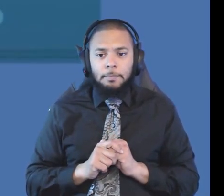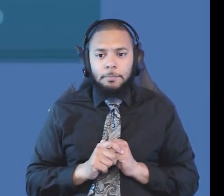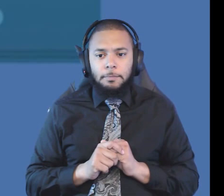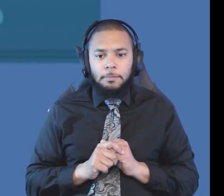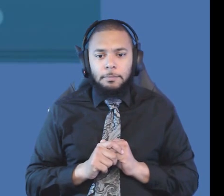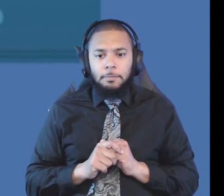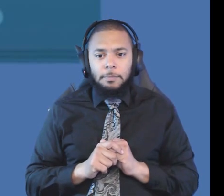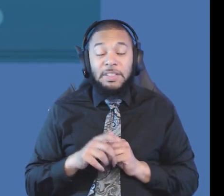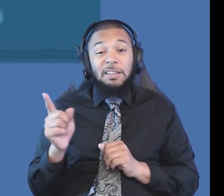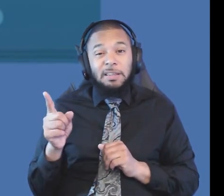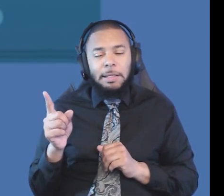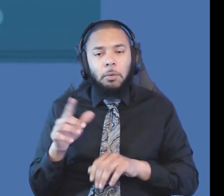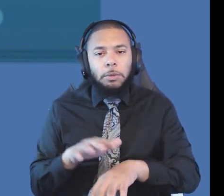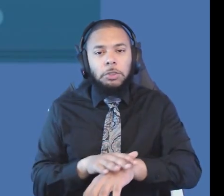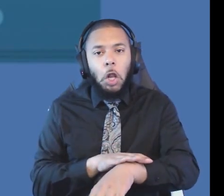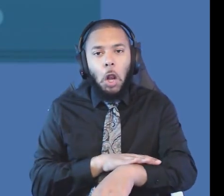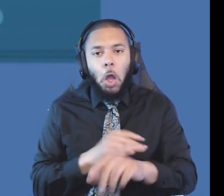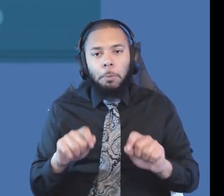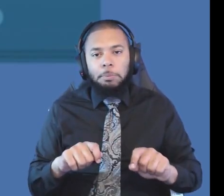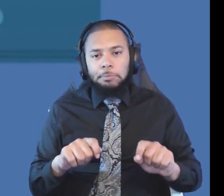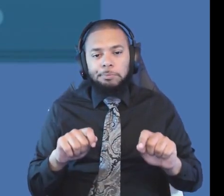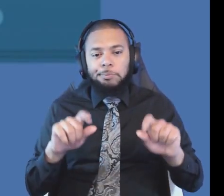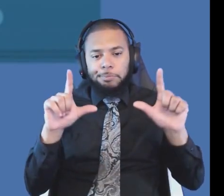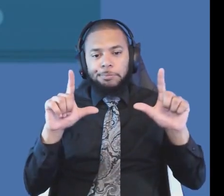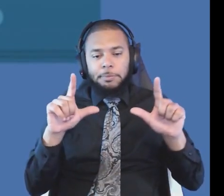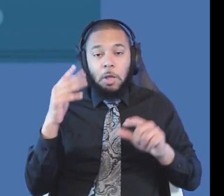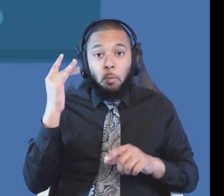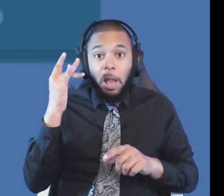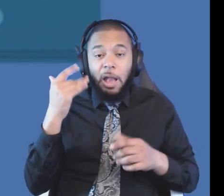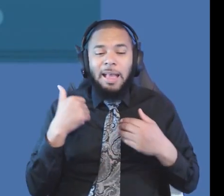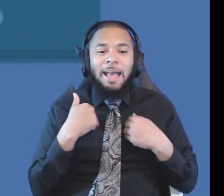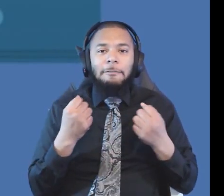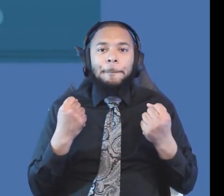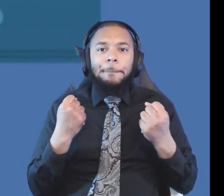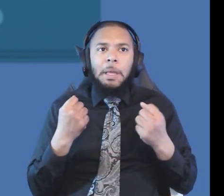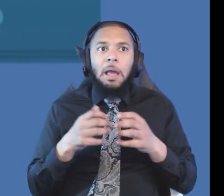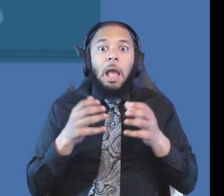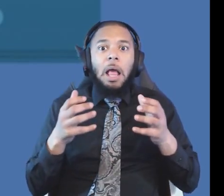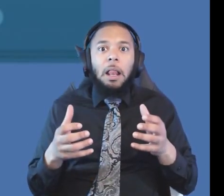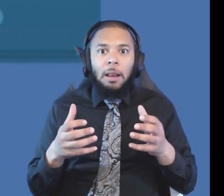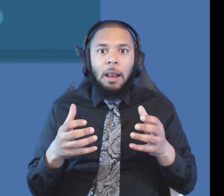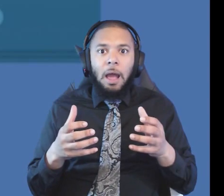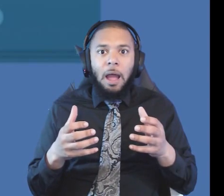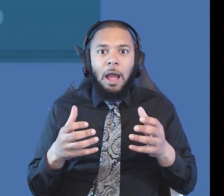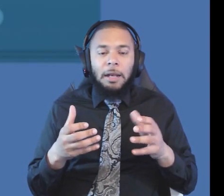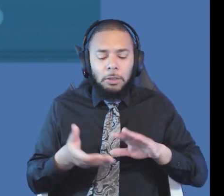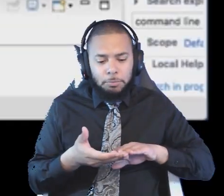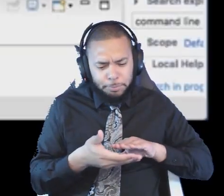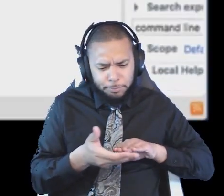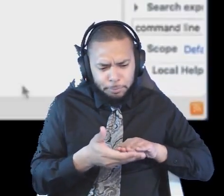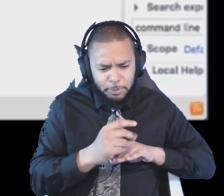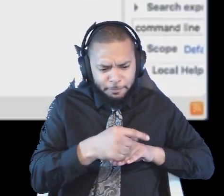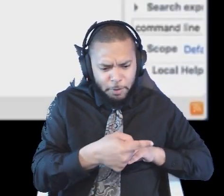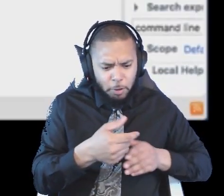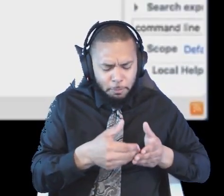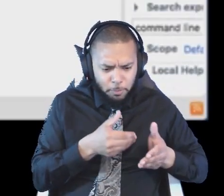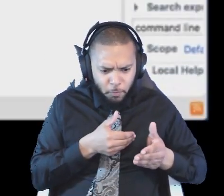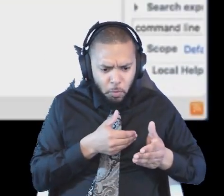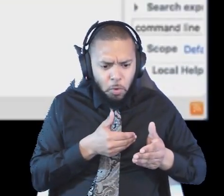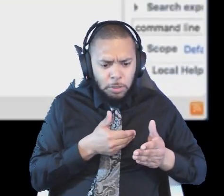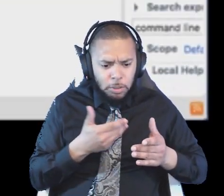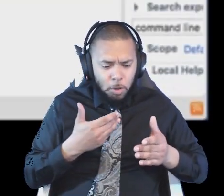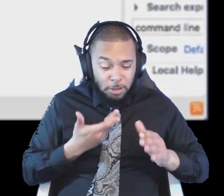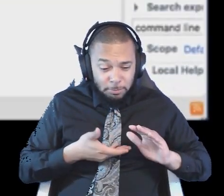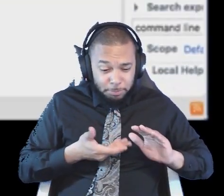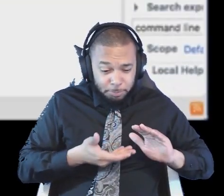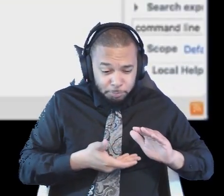This one takes a little bit longer to open too because there's a lot of things that load when it's being